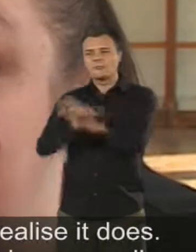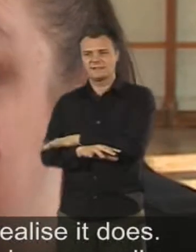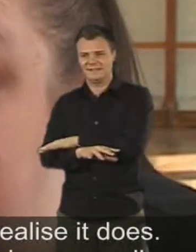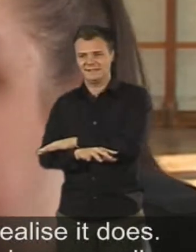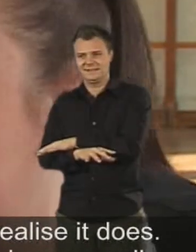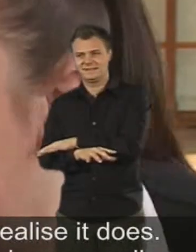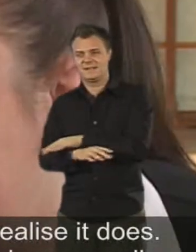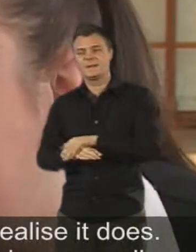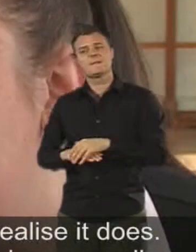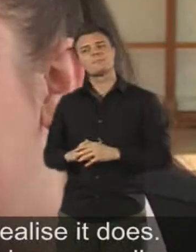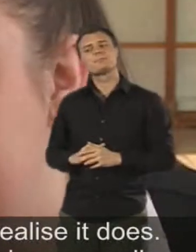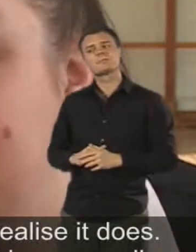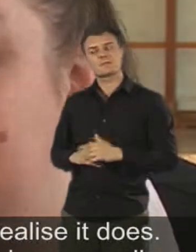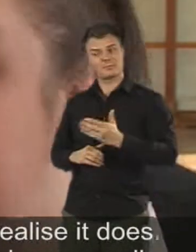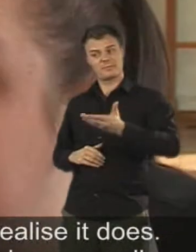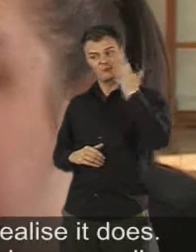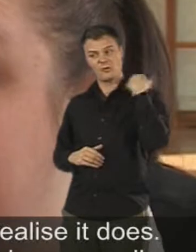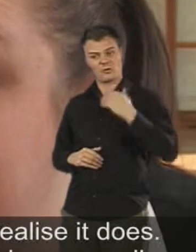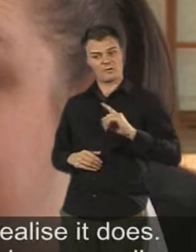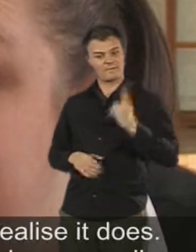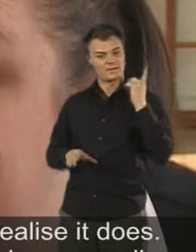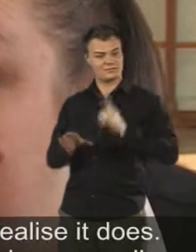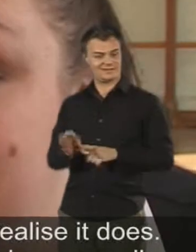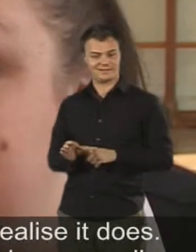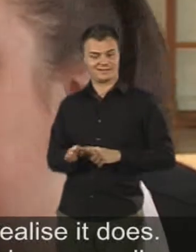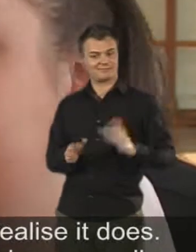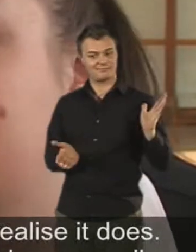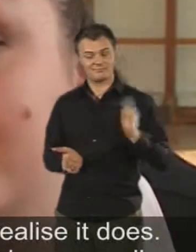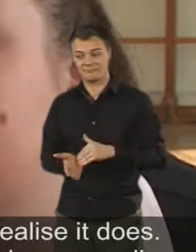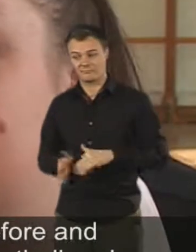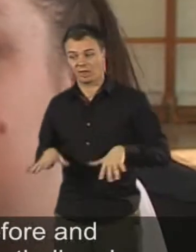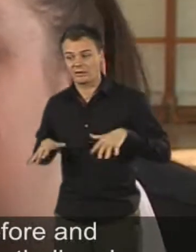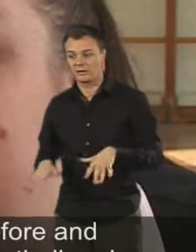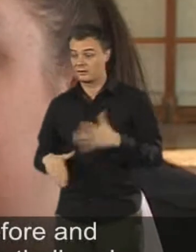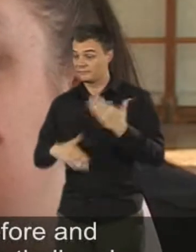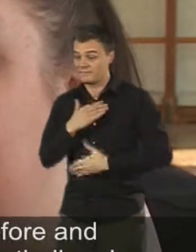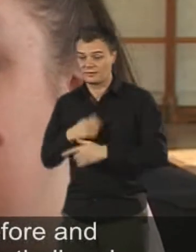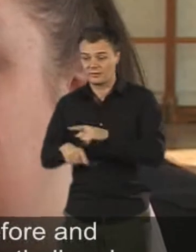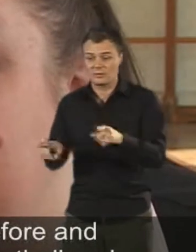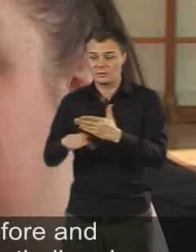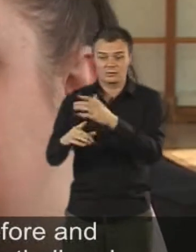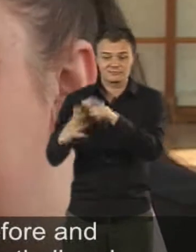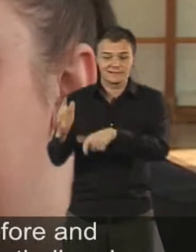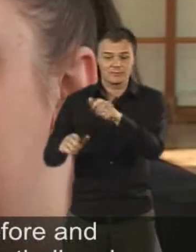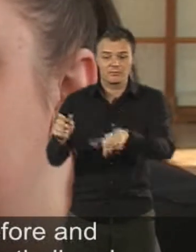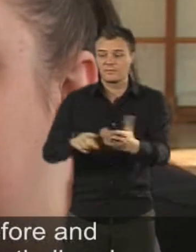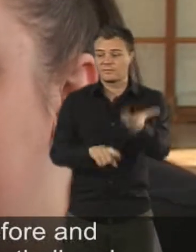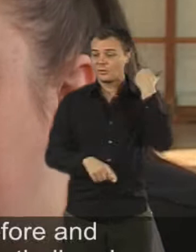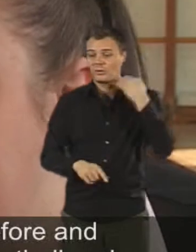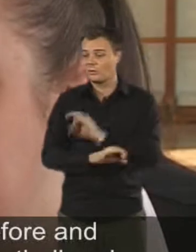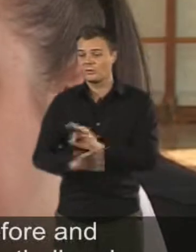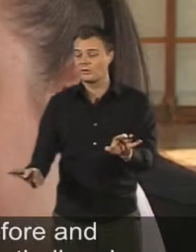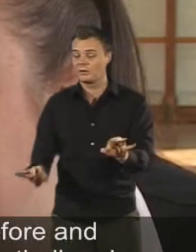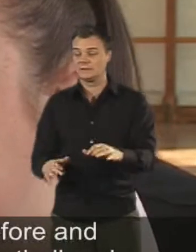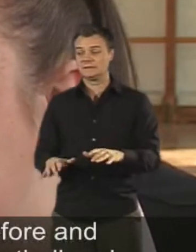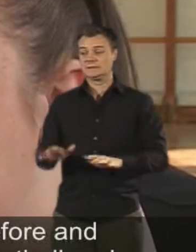I realise that it does. I started here in my first year, and I'd never really worked with any disabled pupils before.